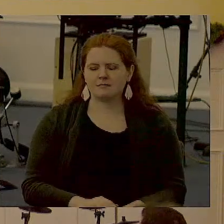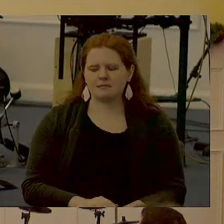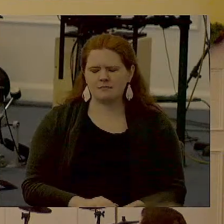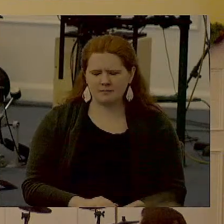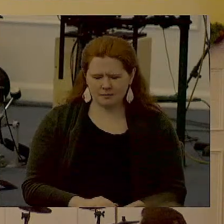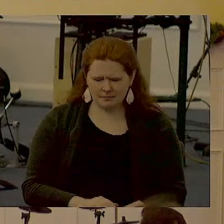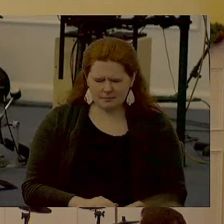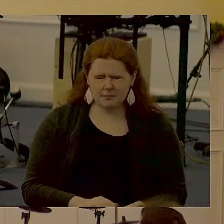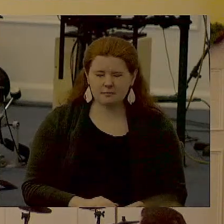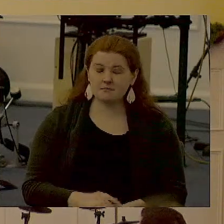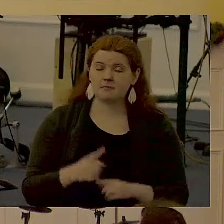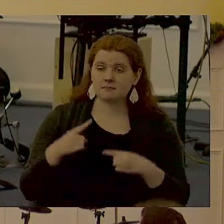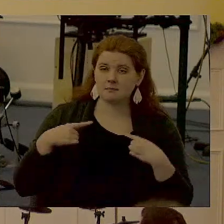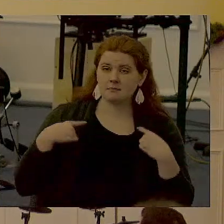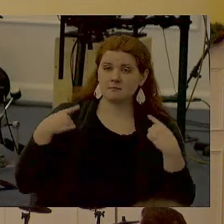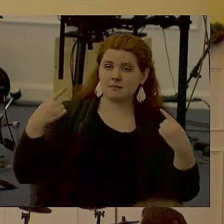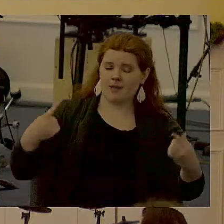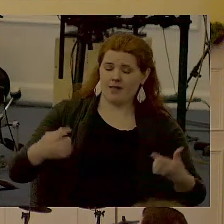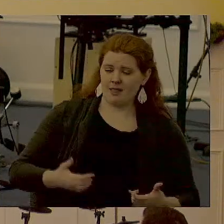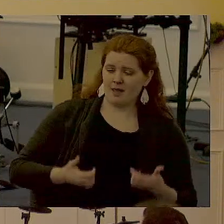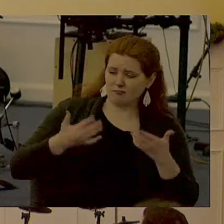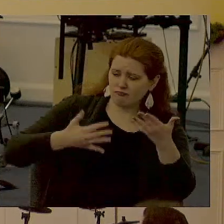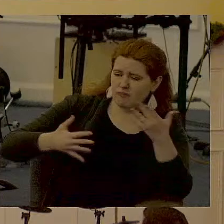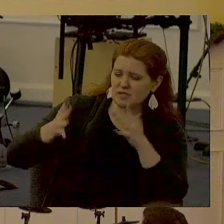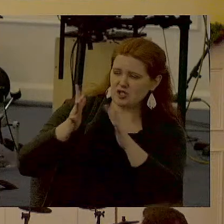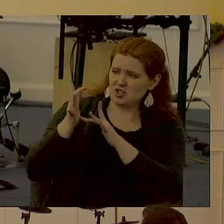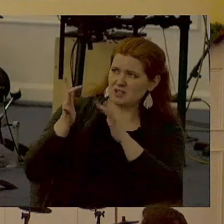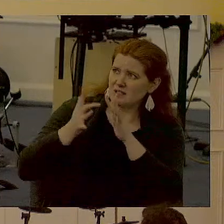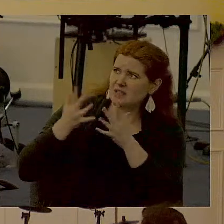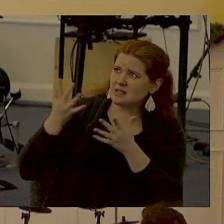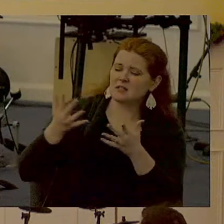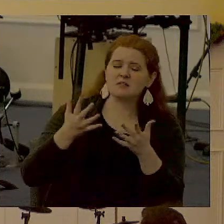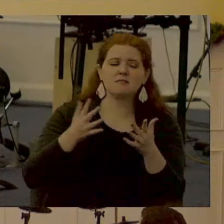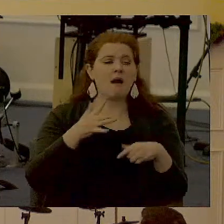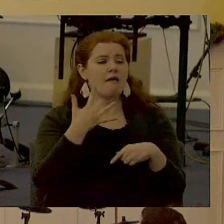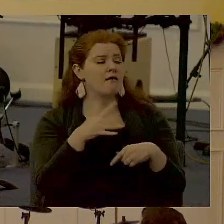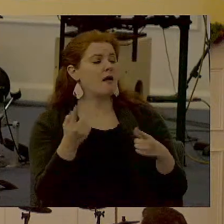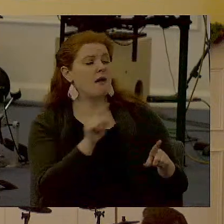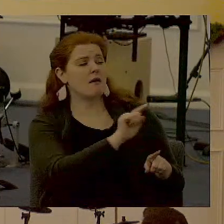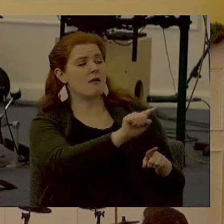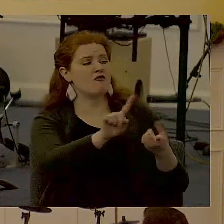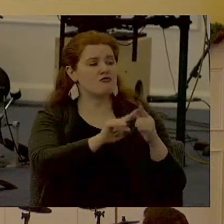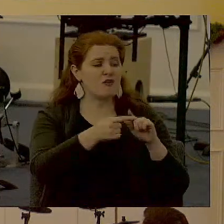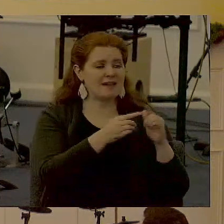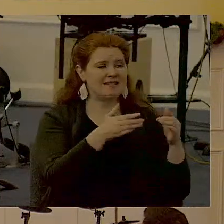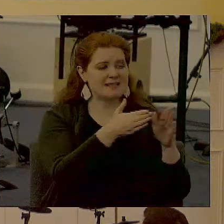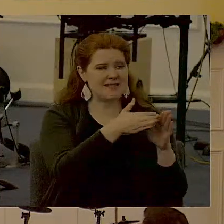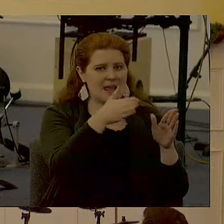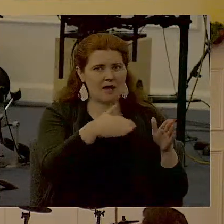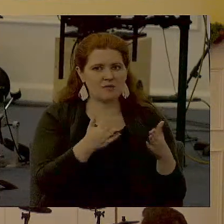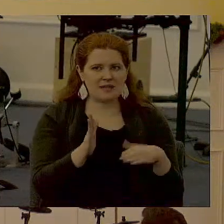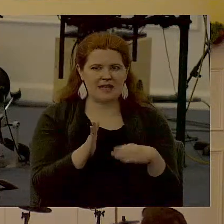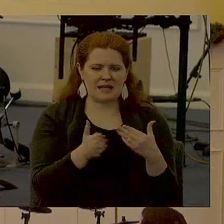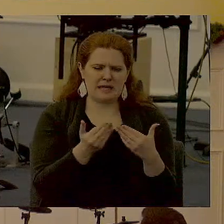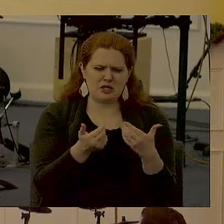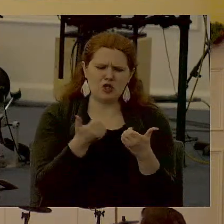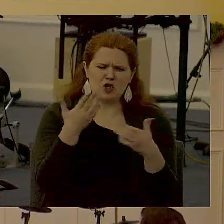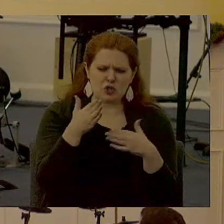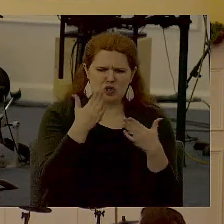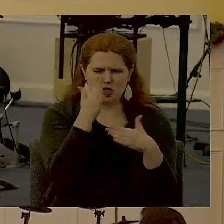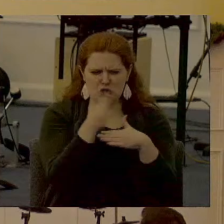The life we've experienced in Jesus is available to our friends and neighbors, and it's easier to share than we might